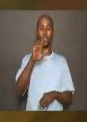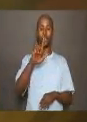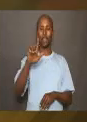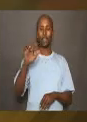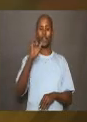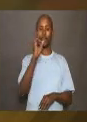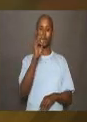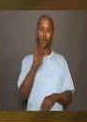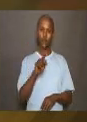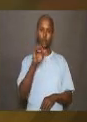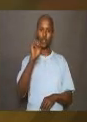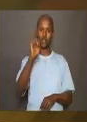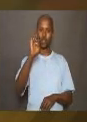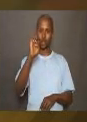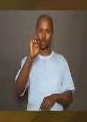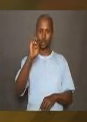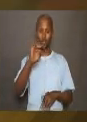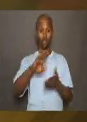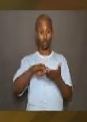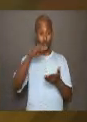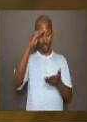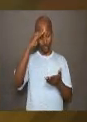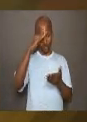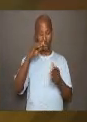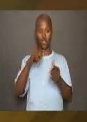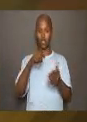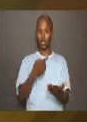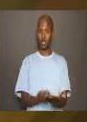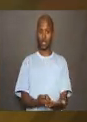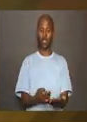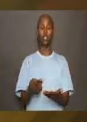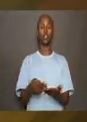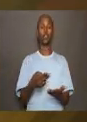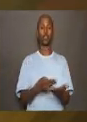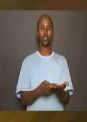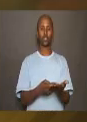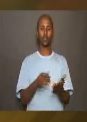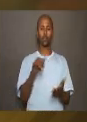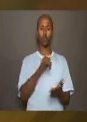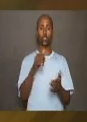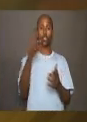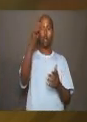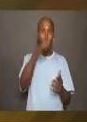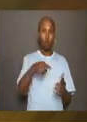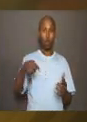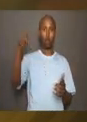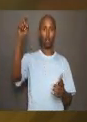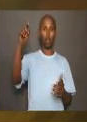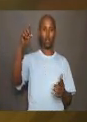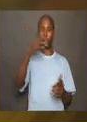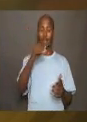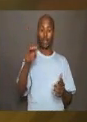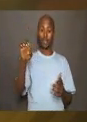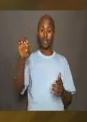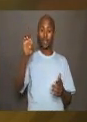ellipses. As you have learned in this unit, both parabolas and